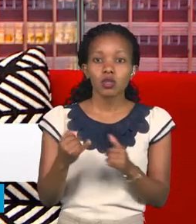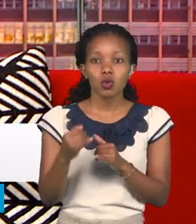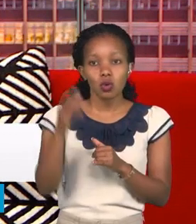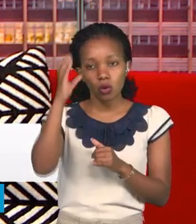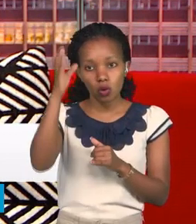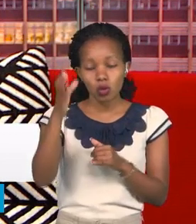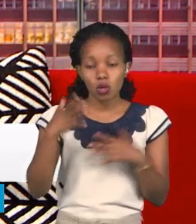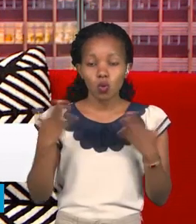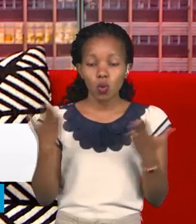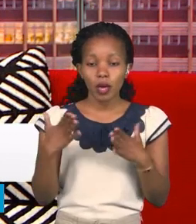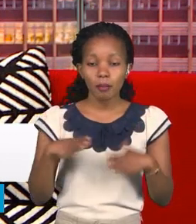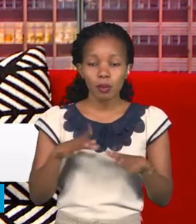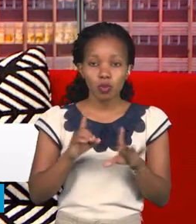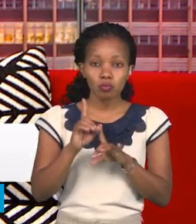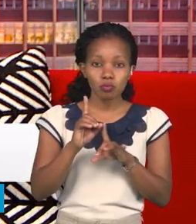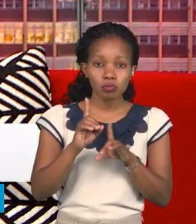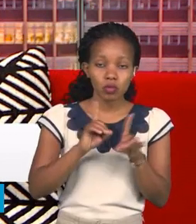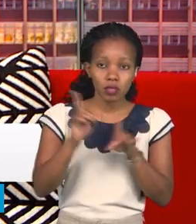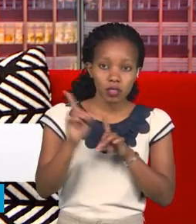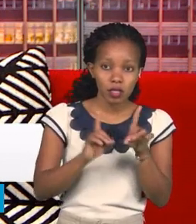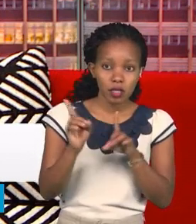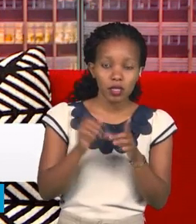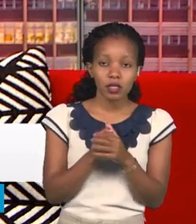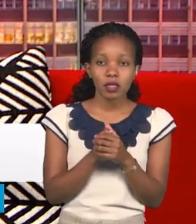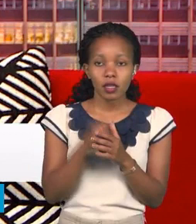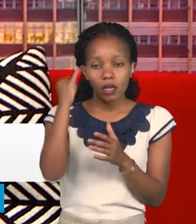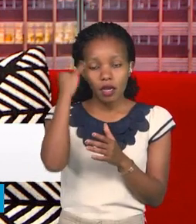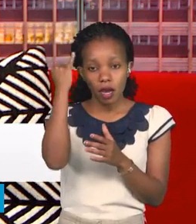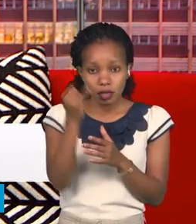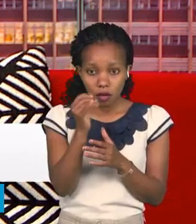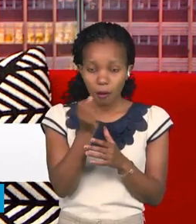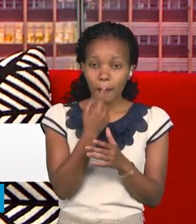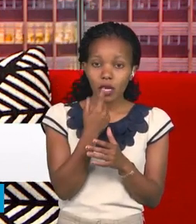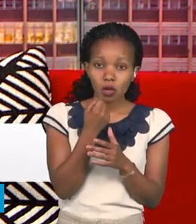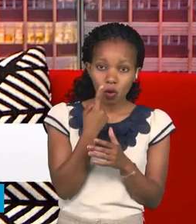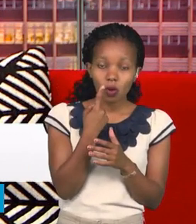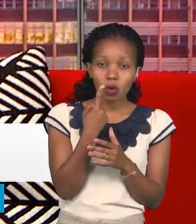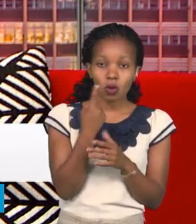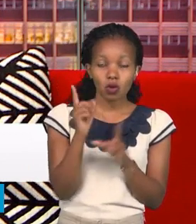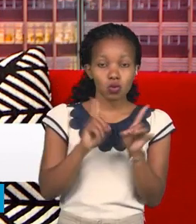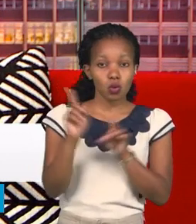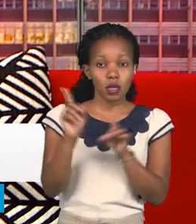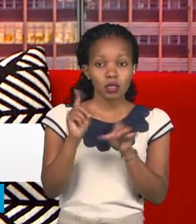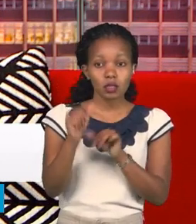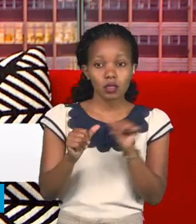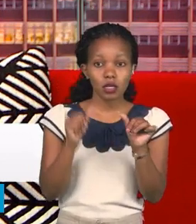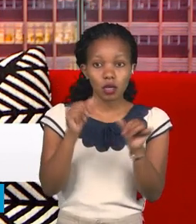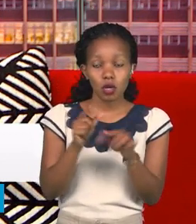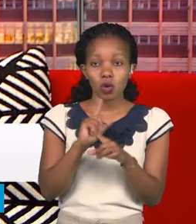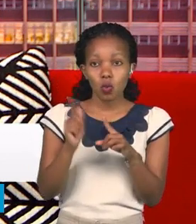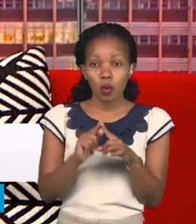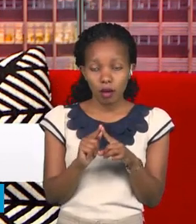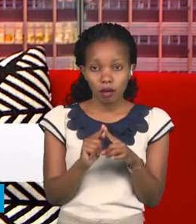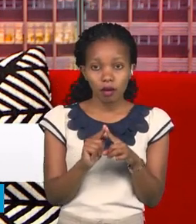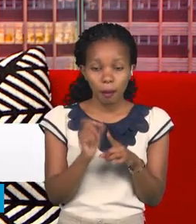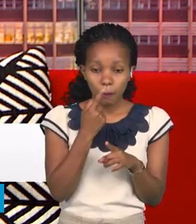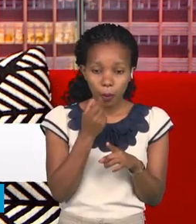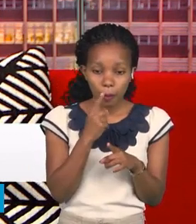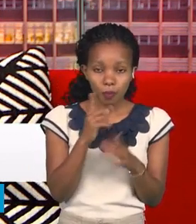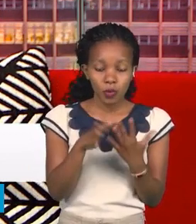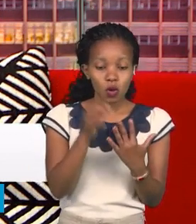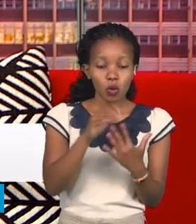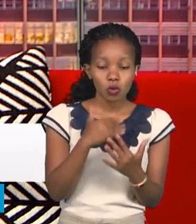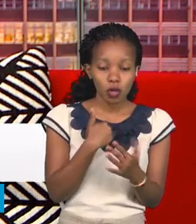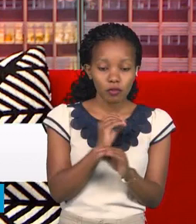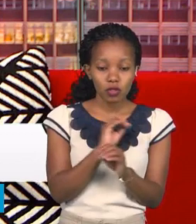people have been traveling. The whole, the idea about the medical tourism is that when particular treatment options are not